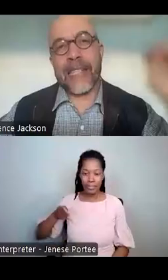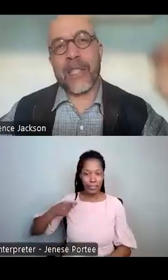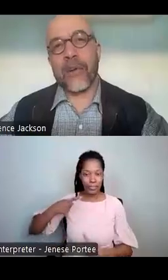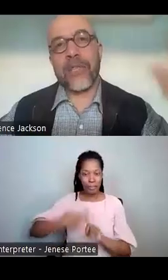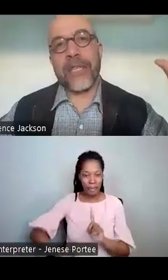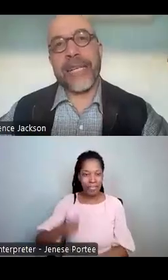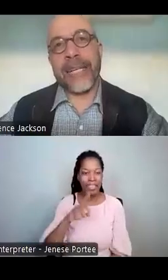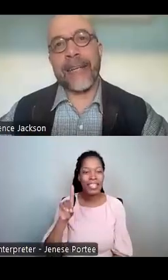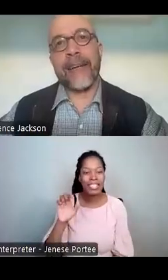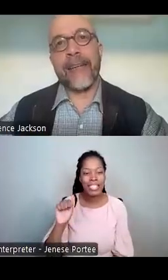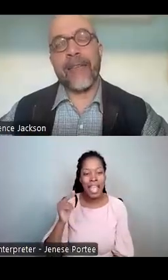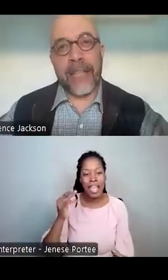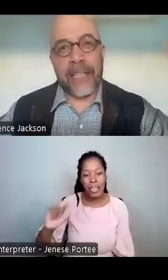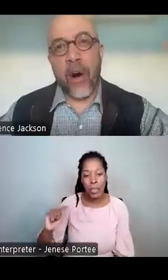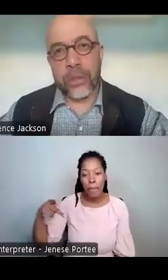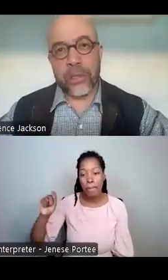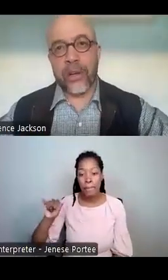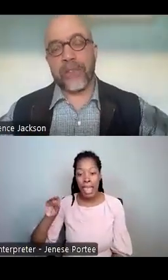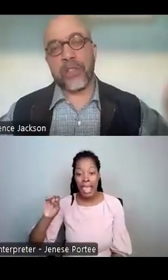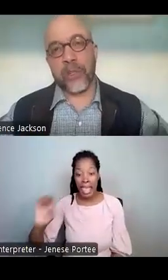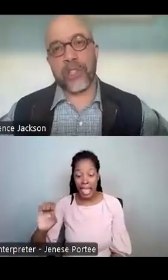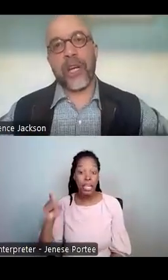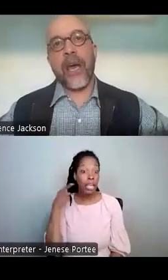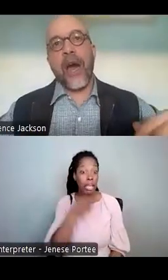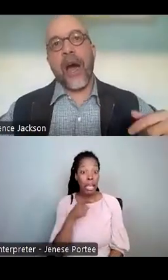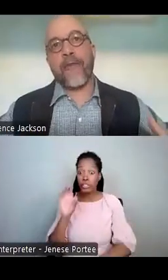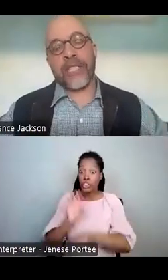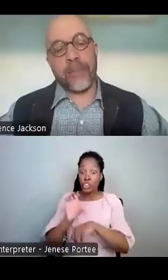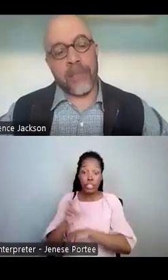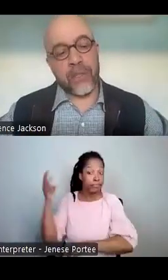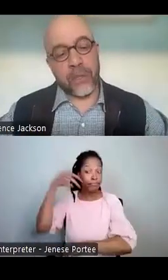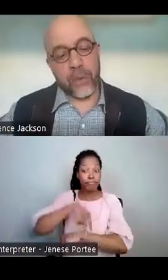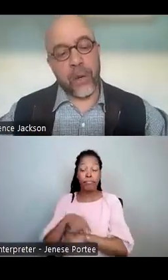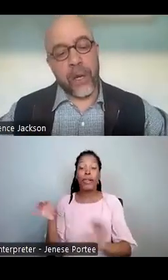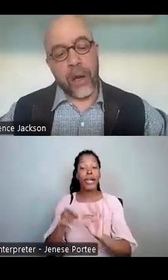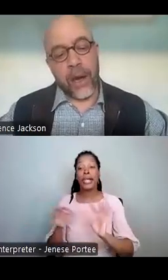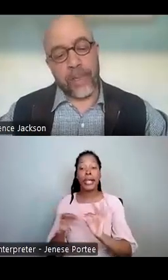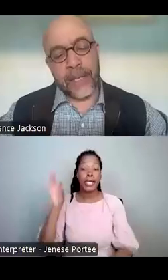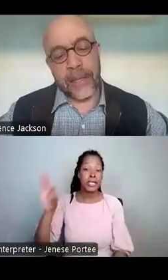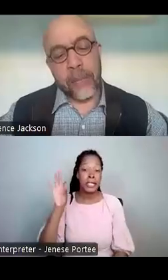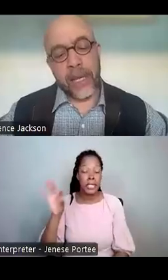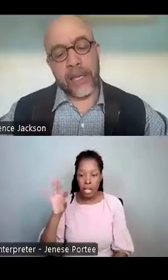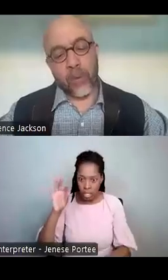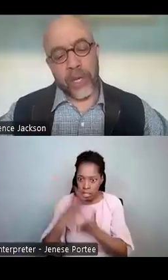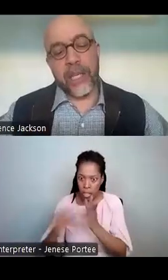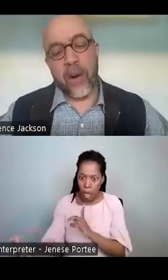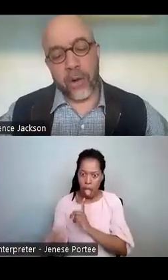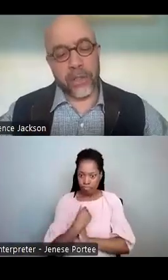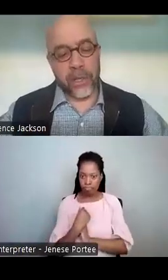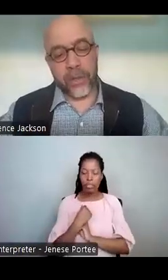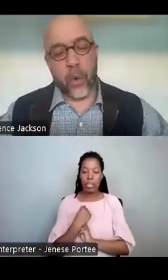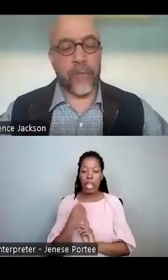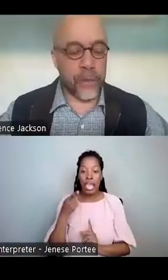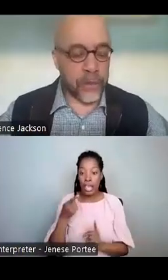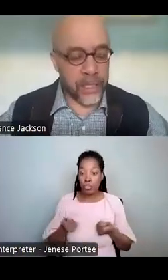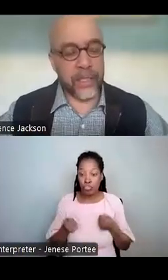is assaulted at the altar of the church for attempting to eliminate what he called,